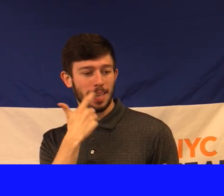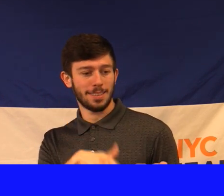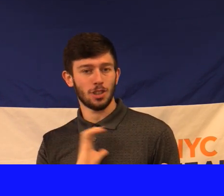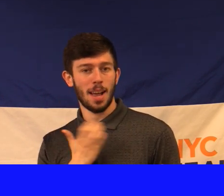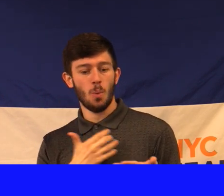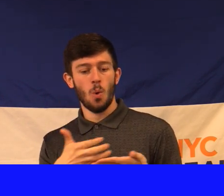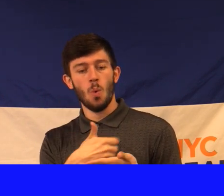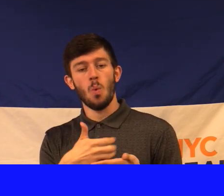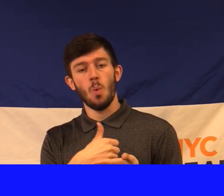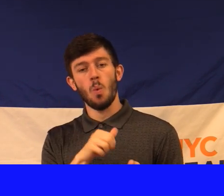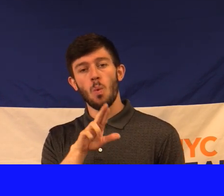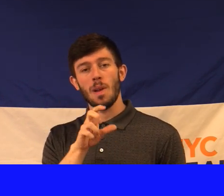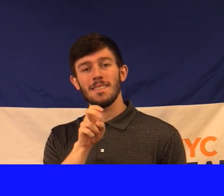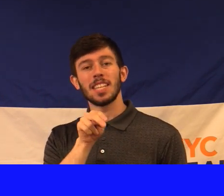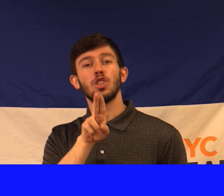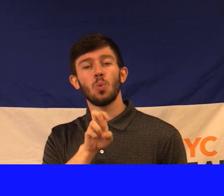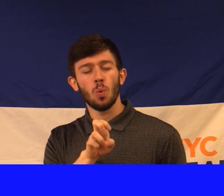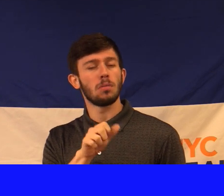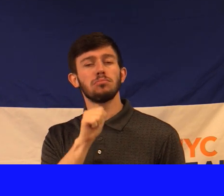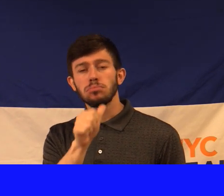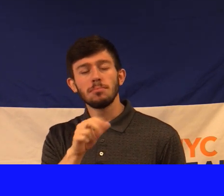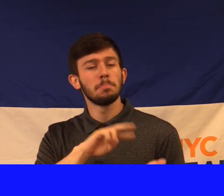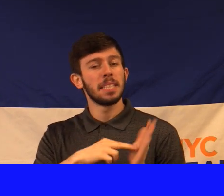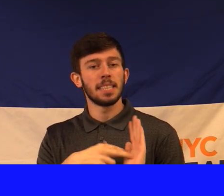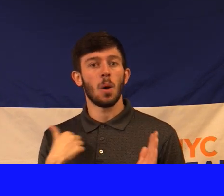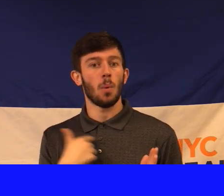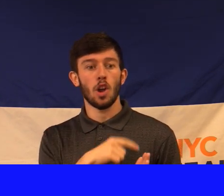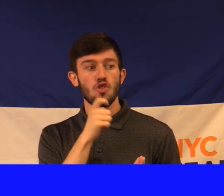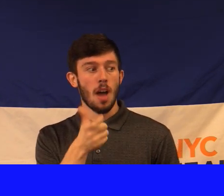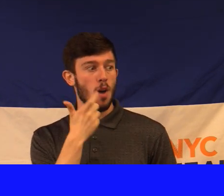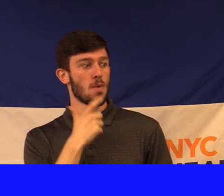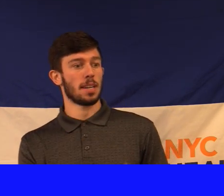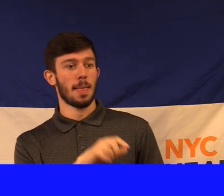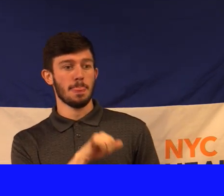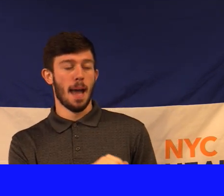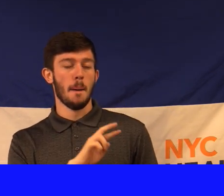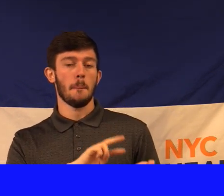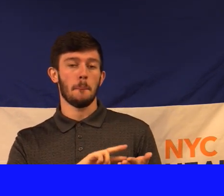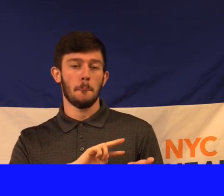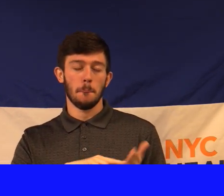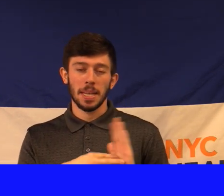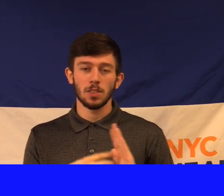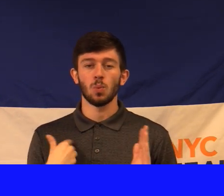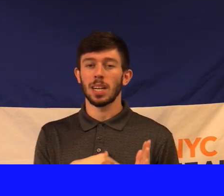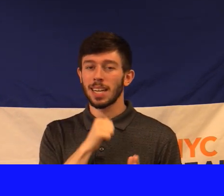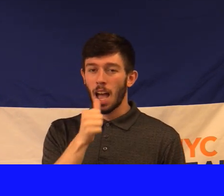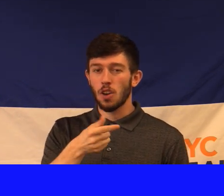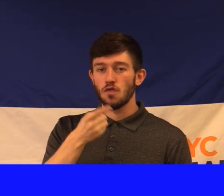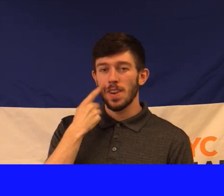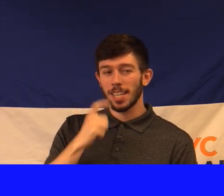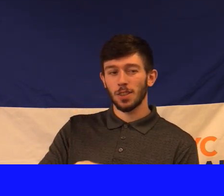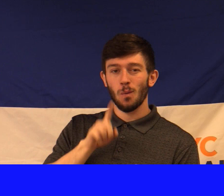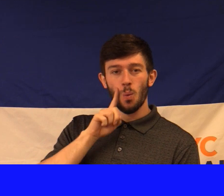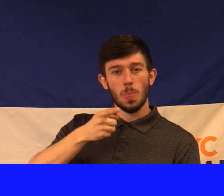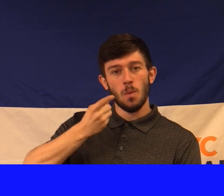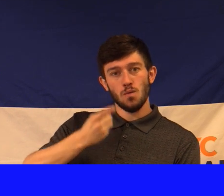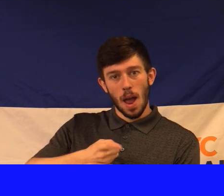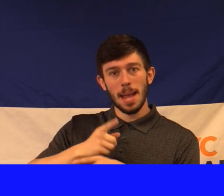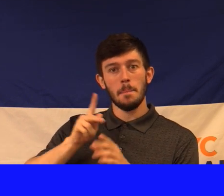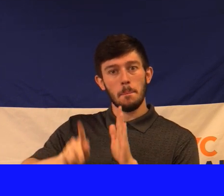It's not that we're not recognizing revenues, we're just not recognizing in the right period. Yes. So I think that's an important